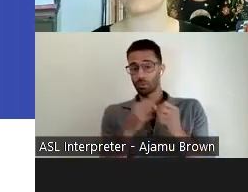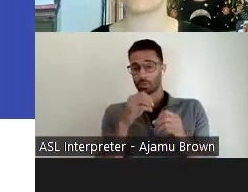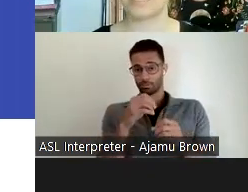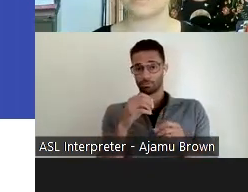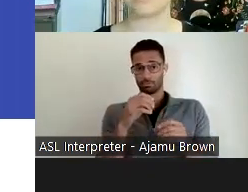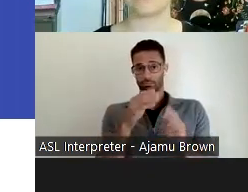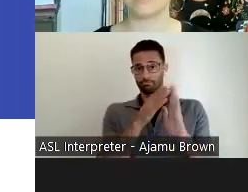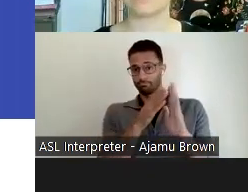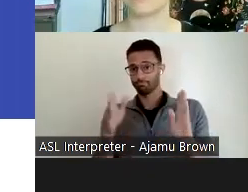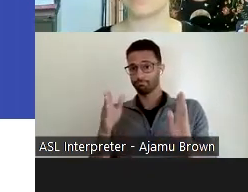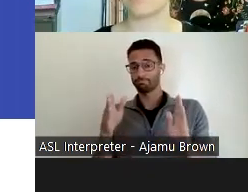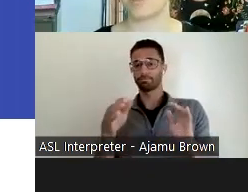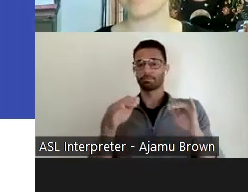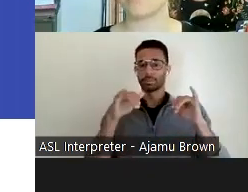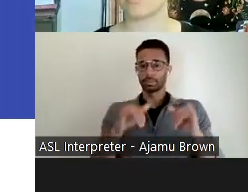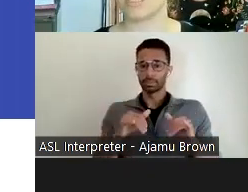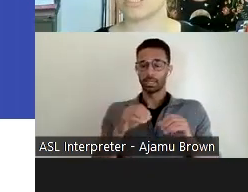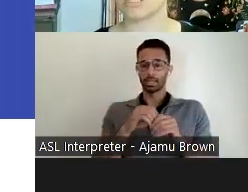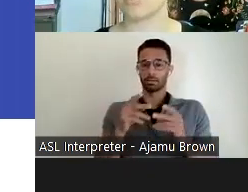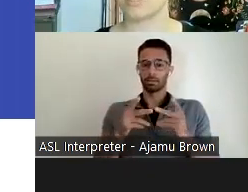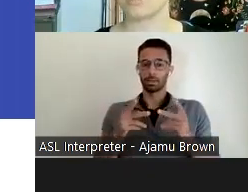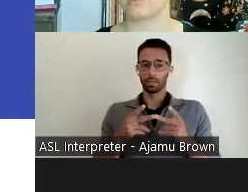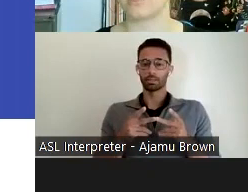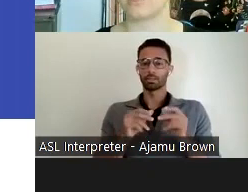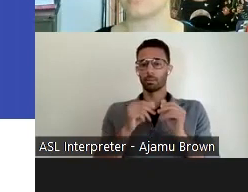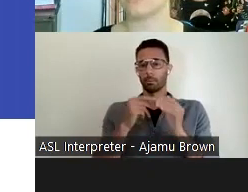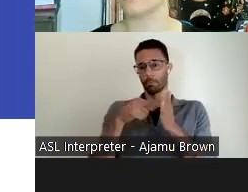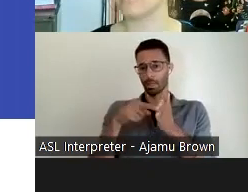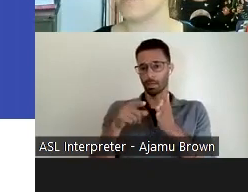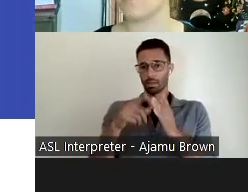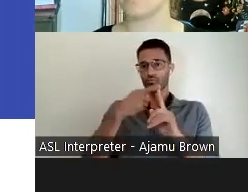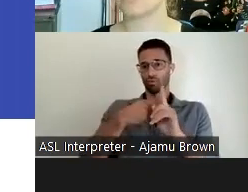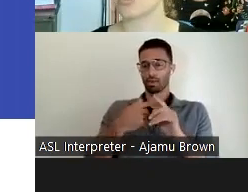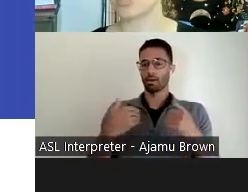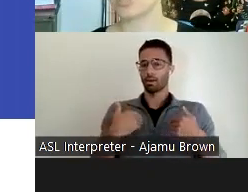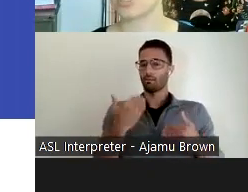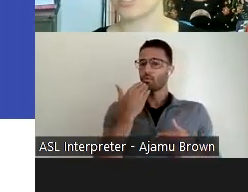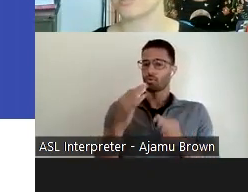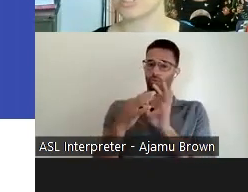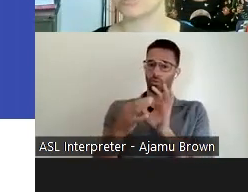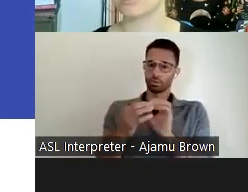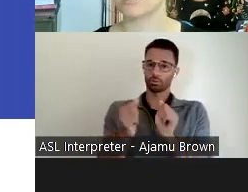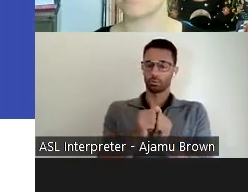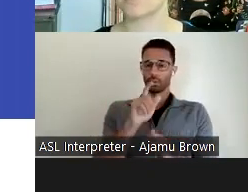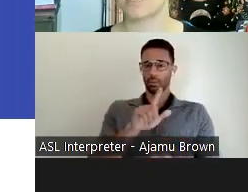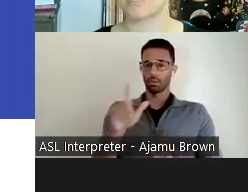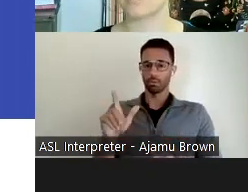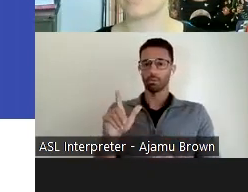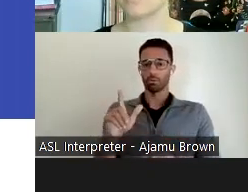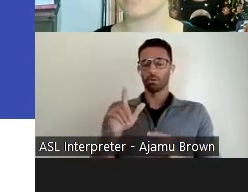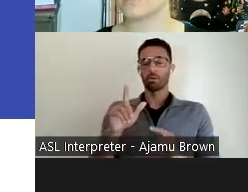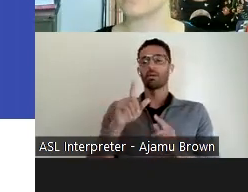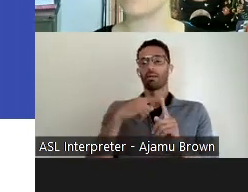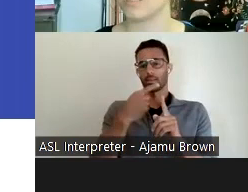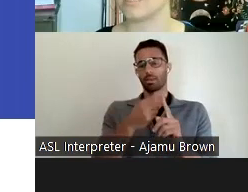place, pay their rent, maintain a positive relationship with their landlord, and then they can transition into subsidized housing,